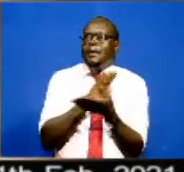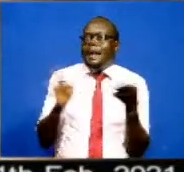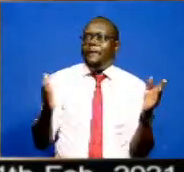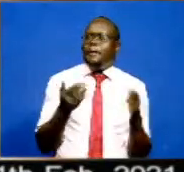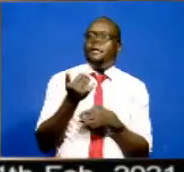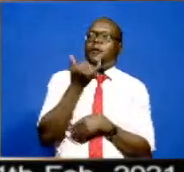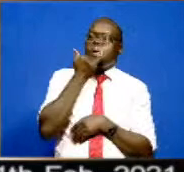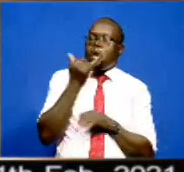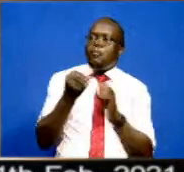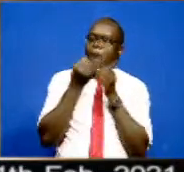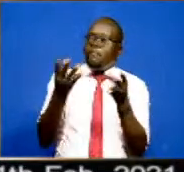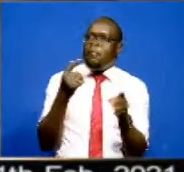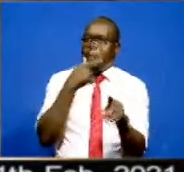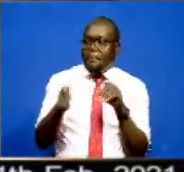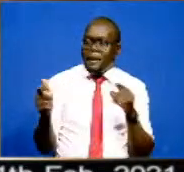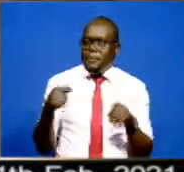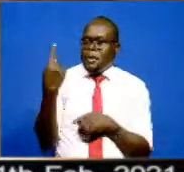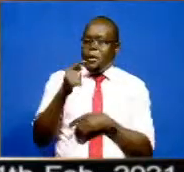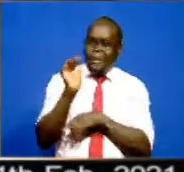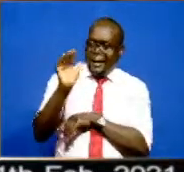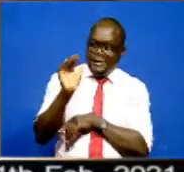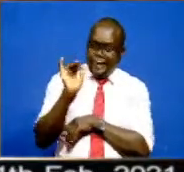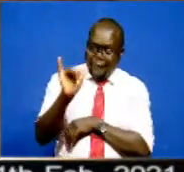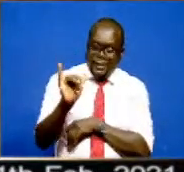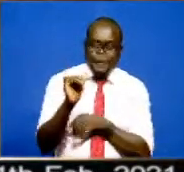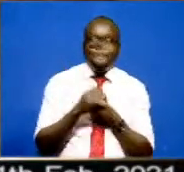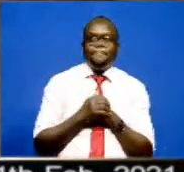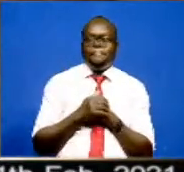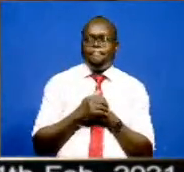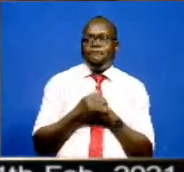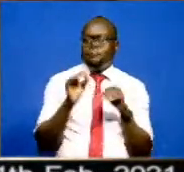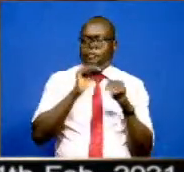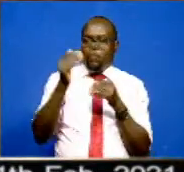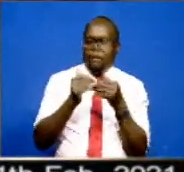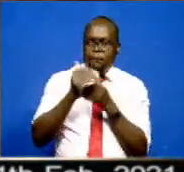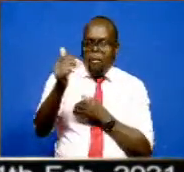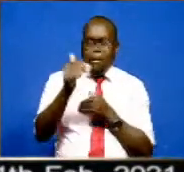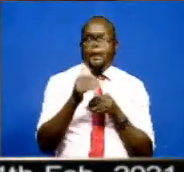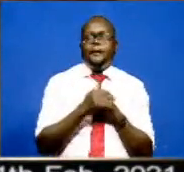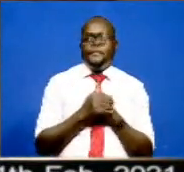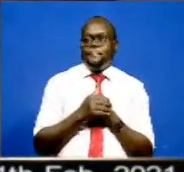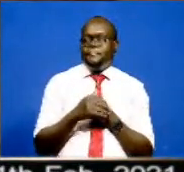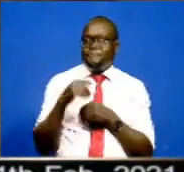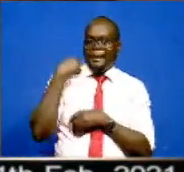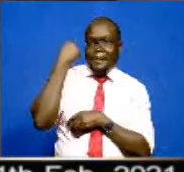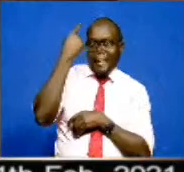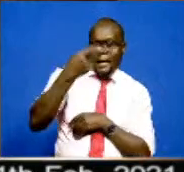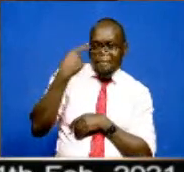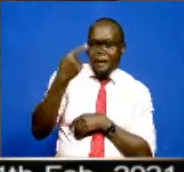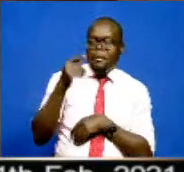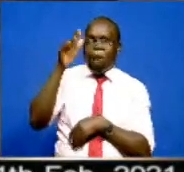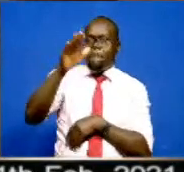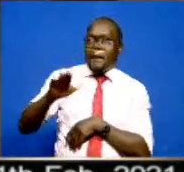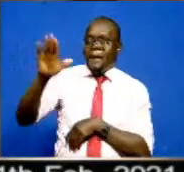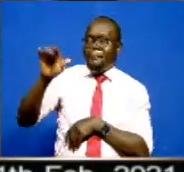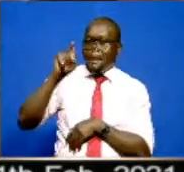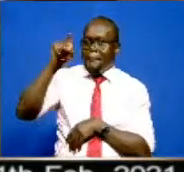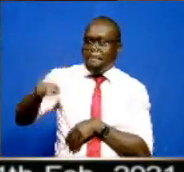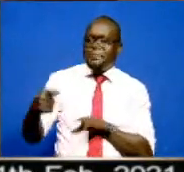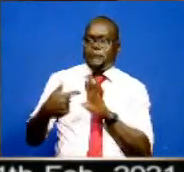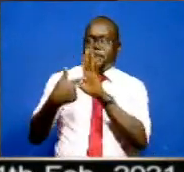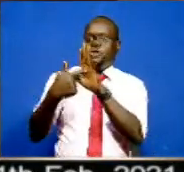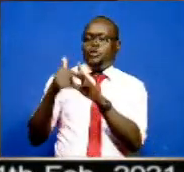but I'm just requesting that going forward, the image of Parliament that they should carry